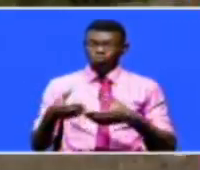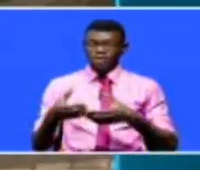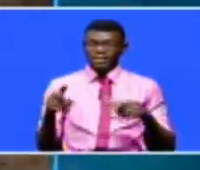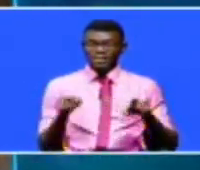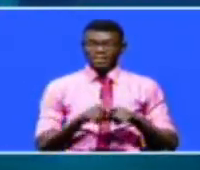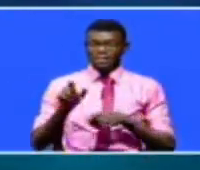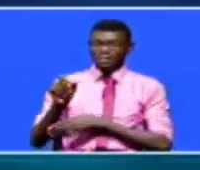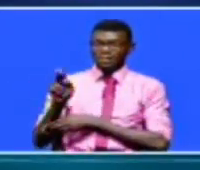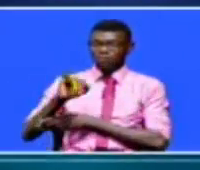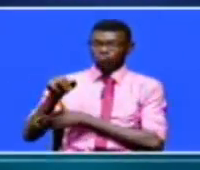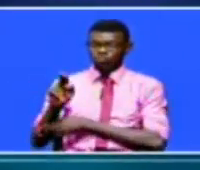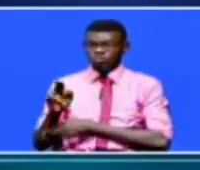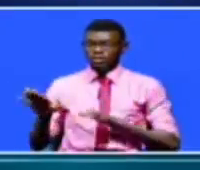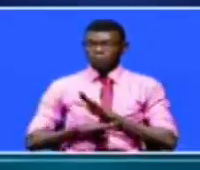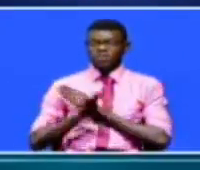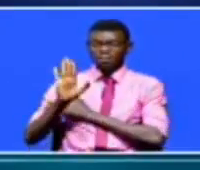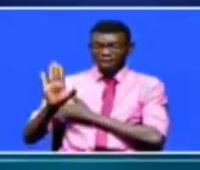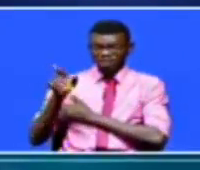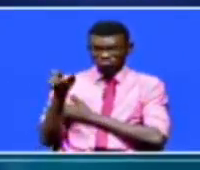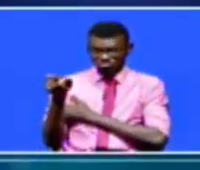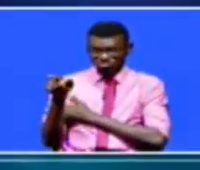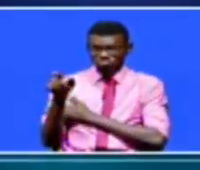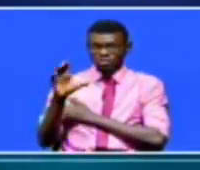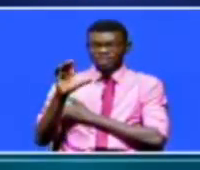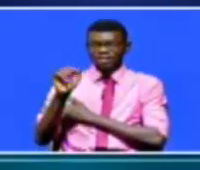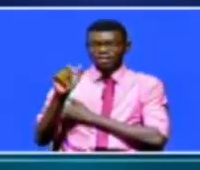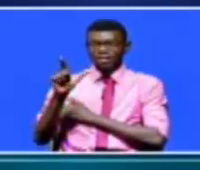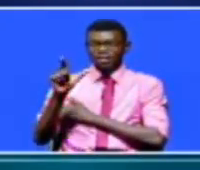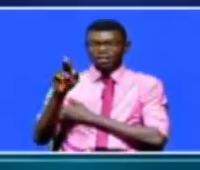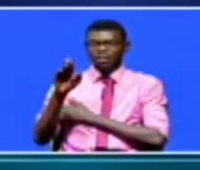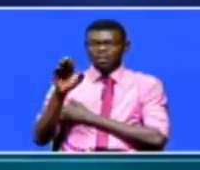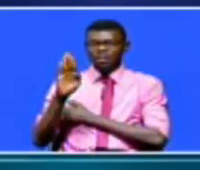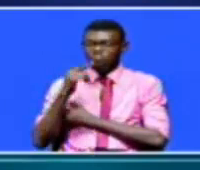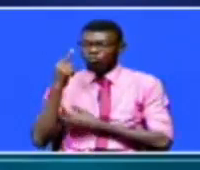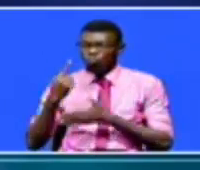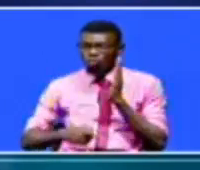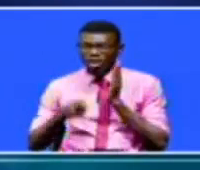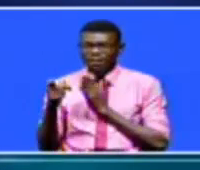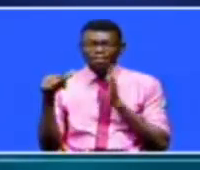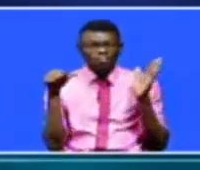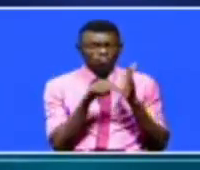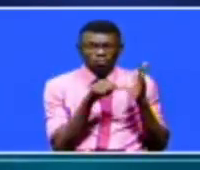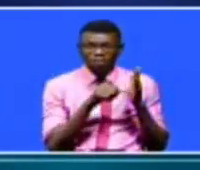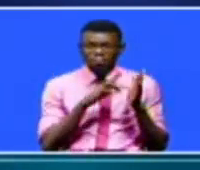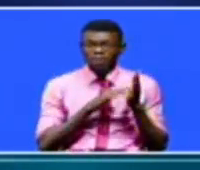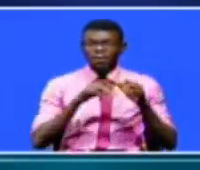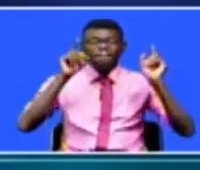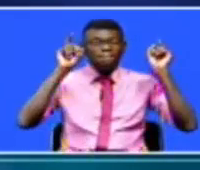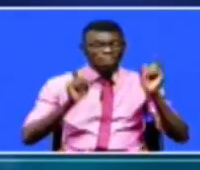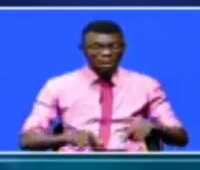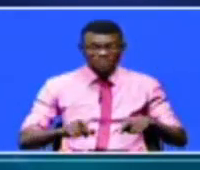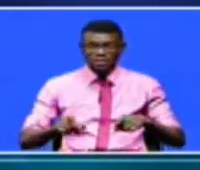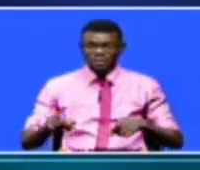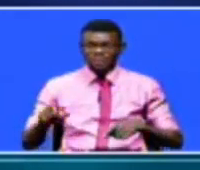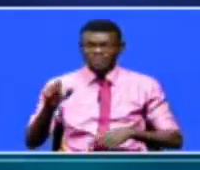deputy, Soy legislator Caleb Kositani, argue this hullabaloo necessitates a sitting of the National